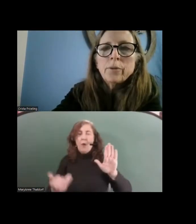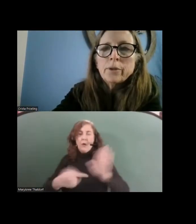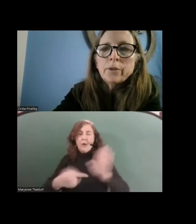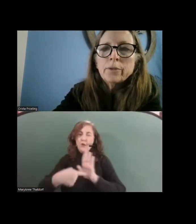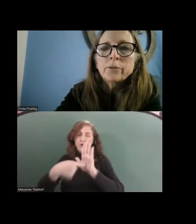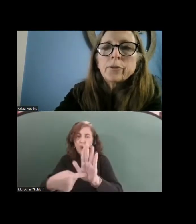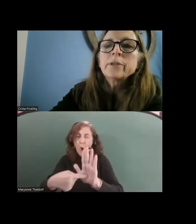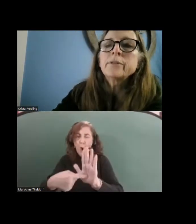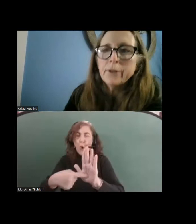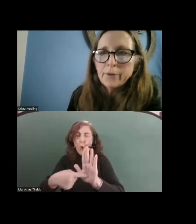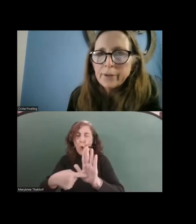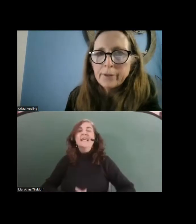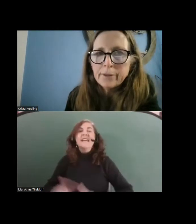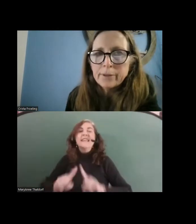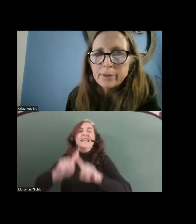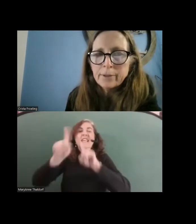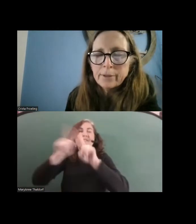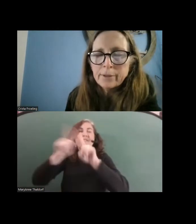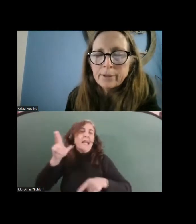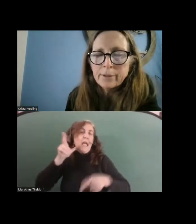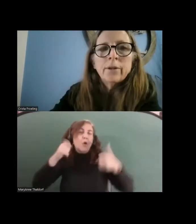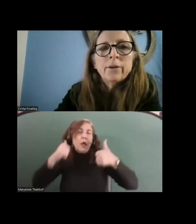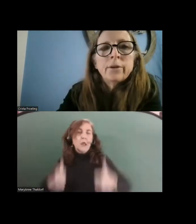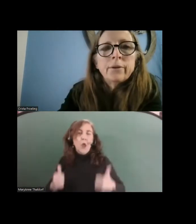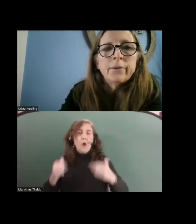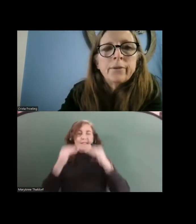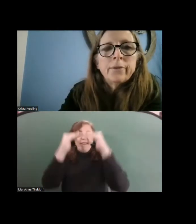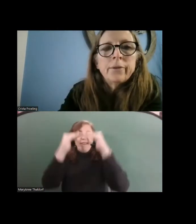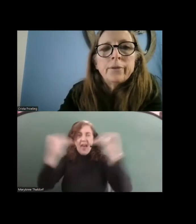show the degrees of hearing loss.